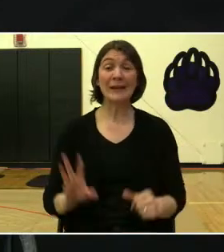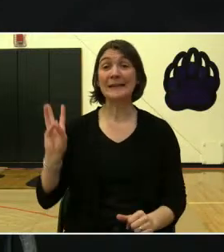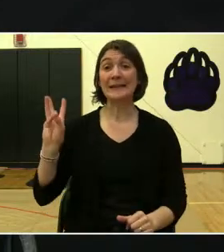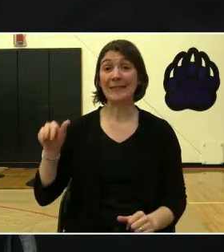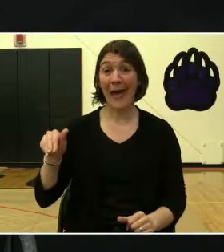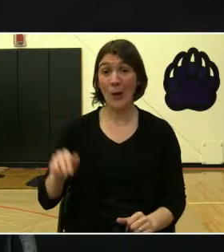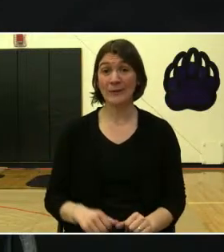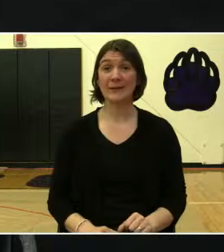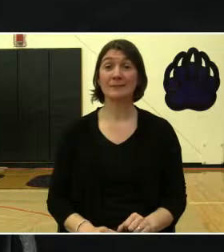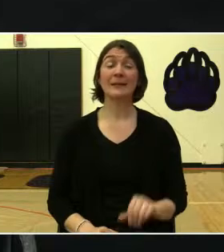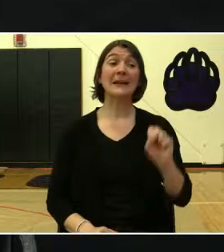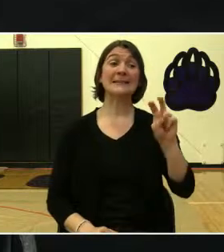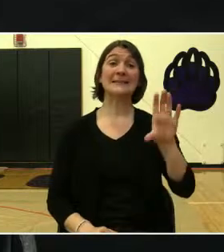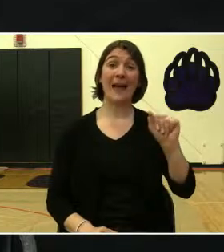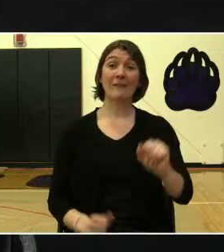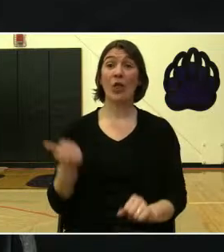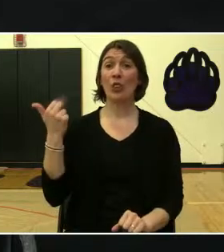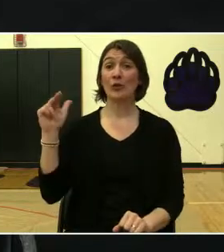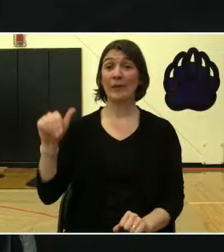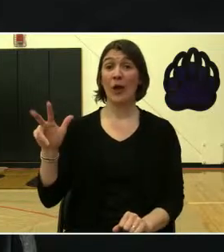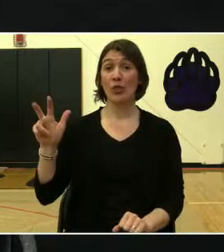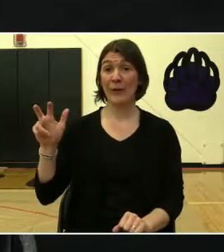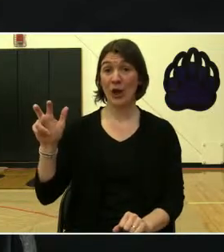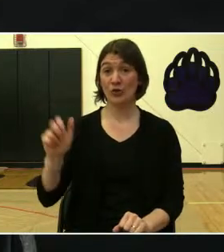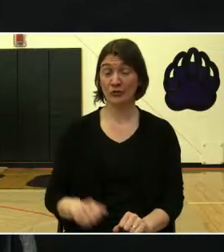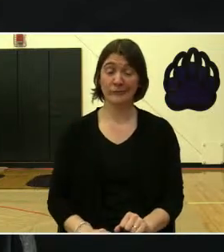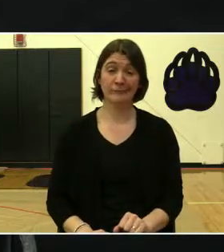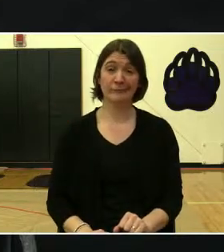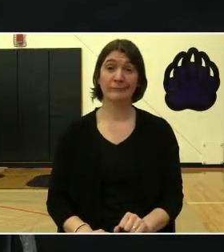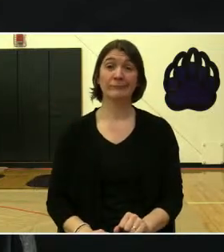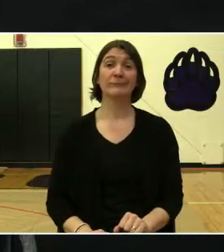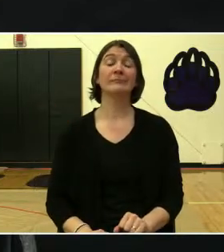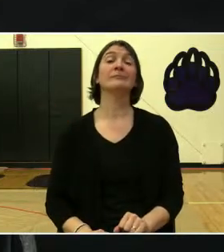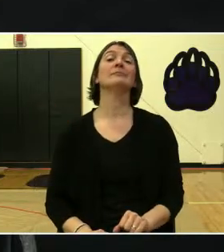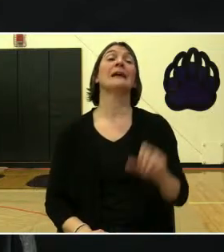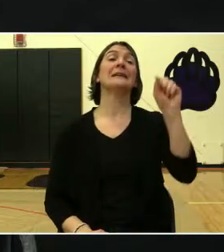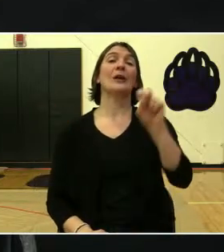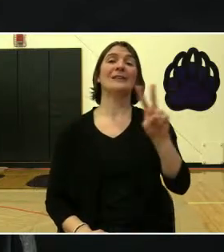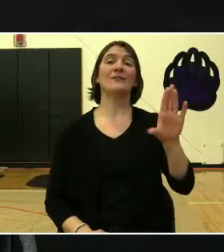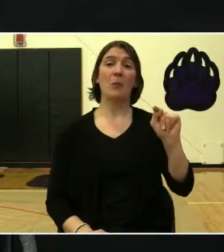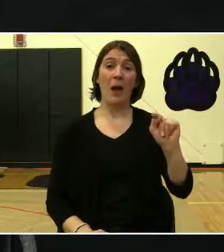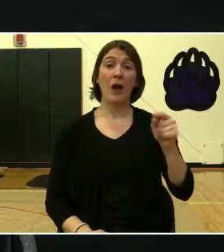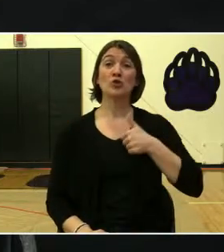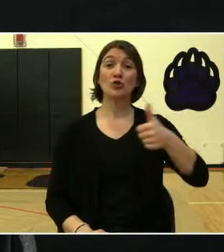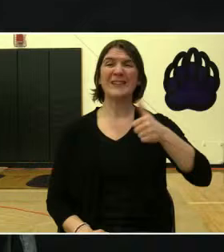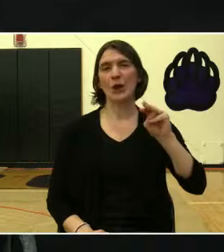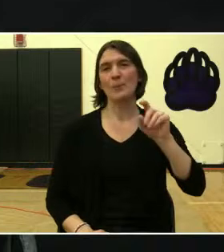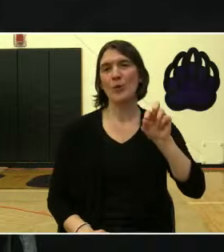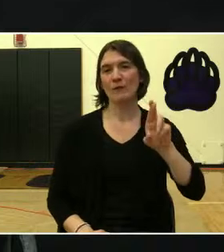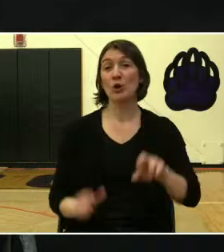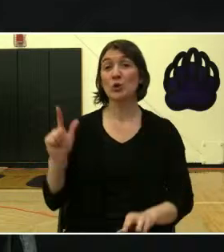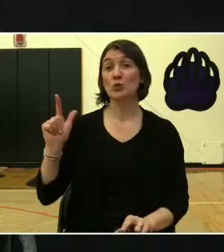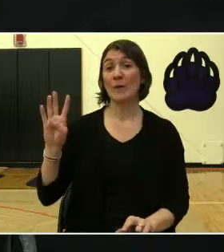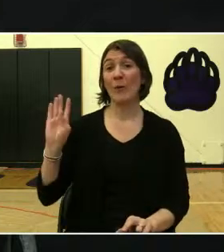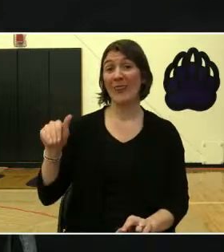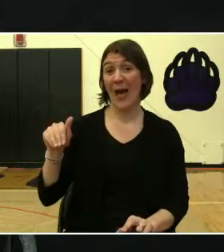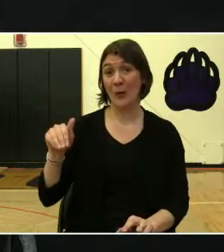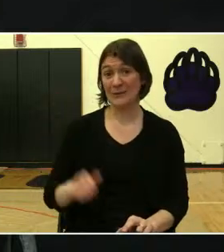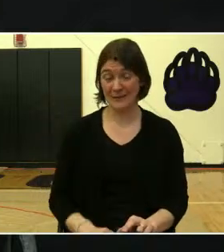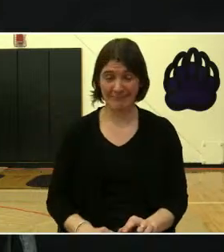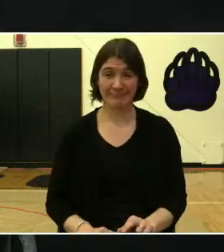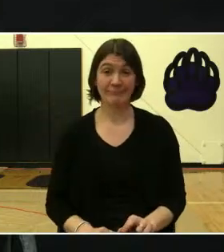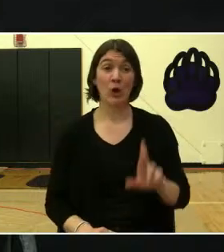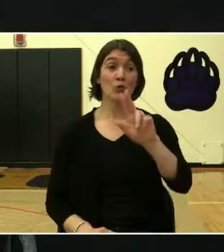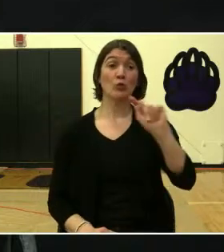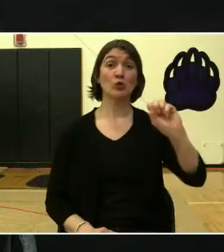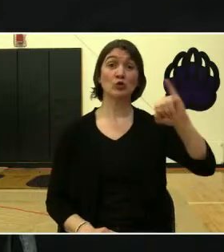$6,000 Seva $13,300 sou Southeastern Vermont Transit the Mover $24,000